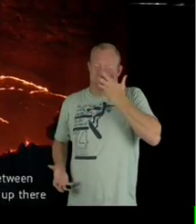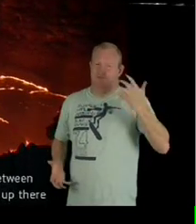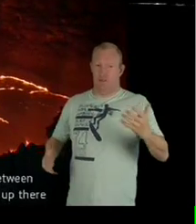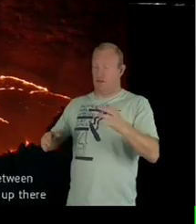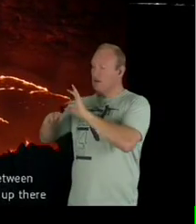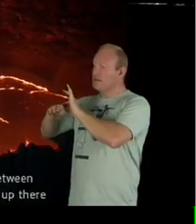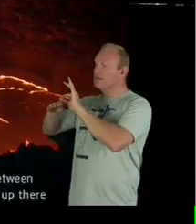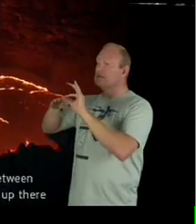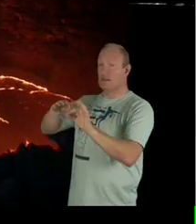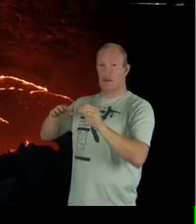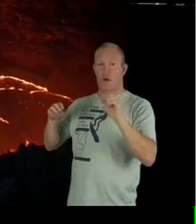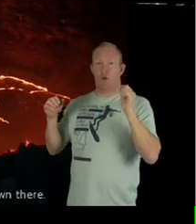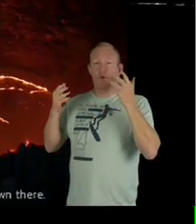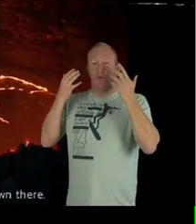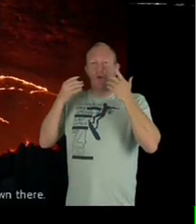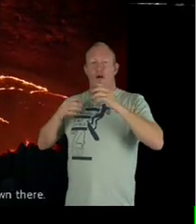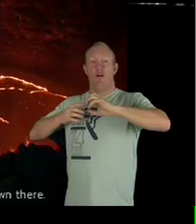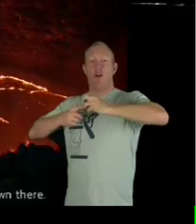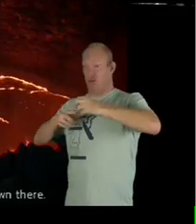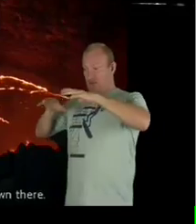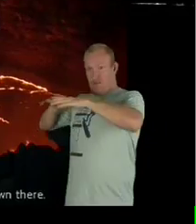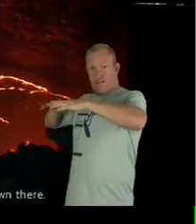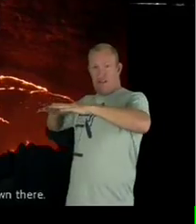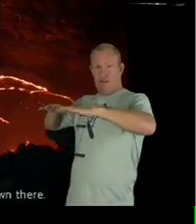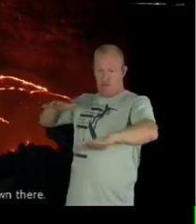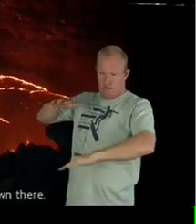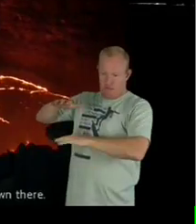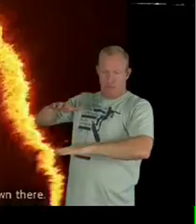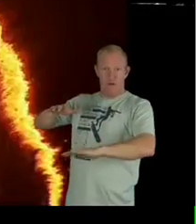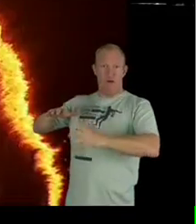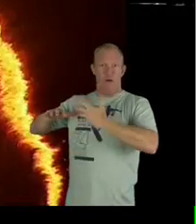of space up there and a red-hot furnace down there.